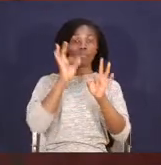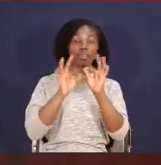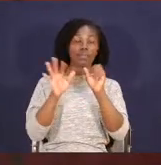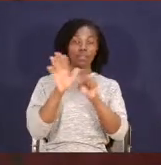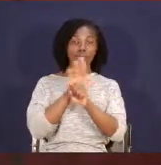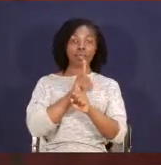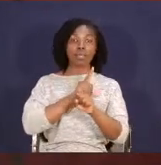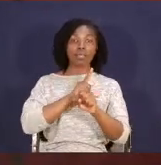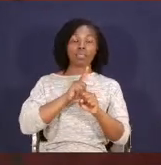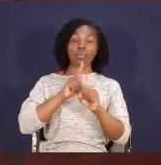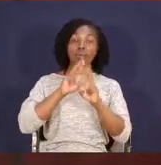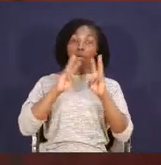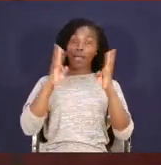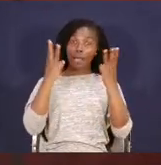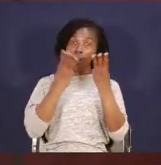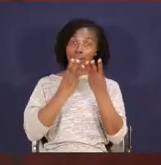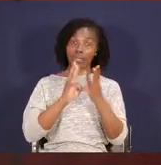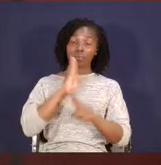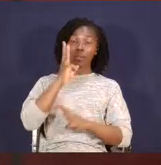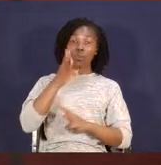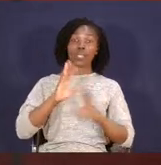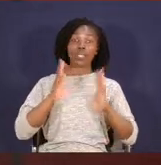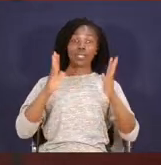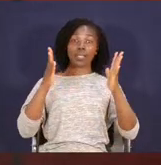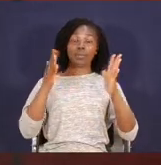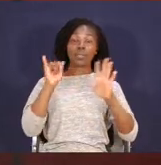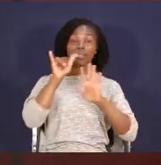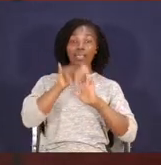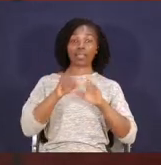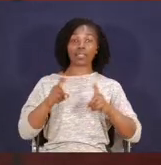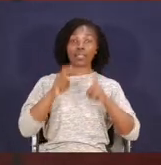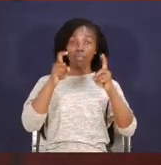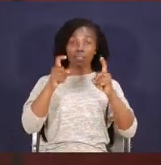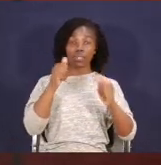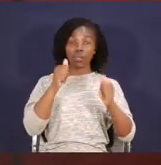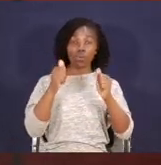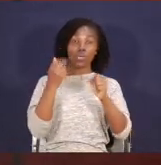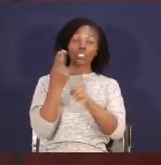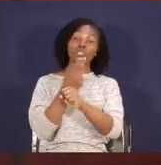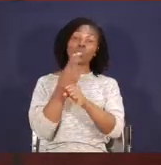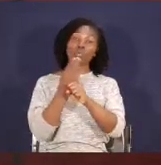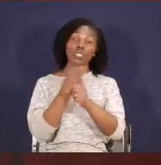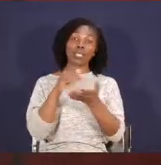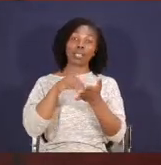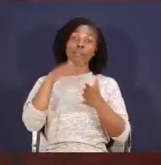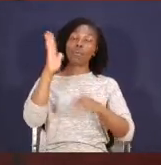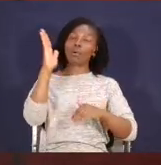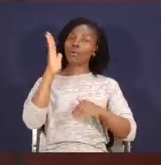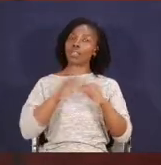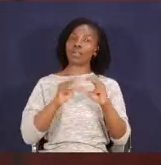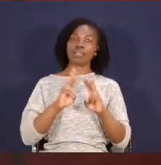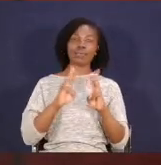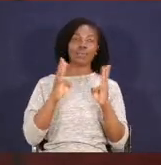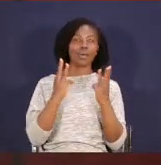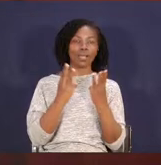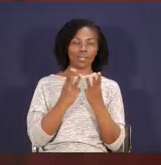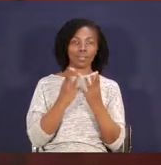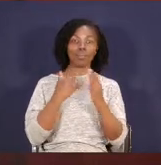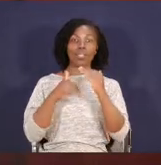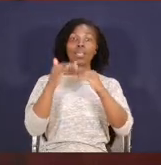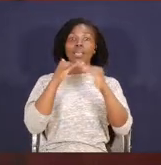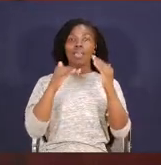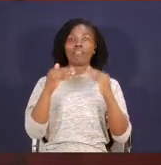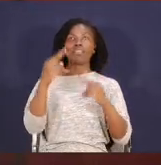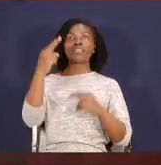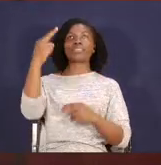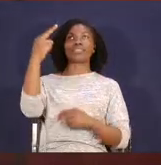celebrate your stewardship of that gift. And more than the world, heaven is looking and is